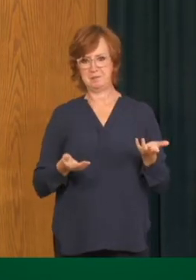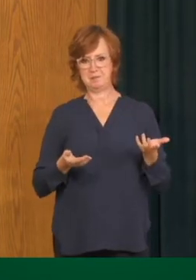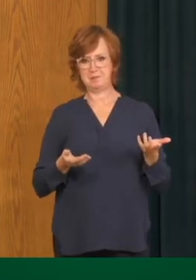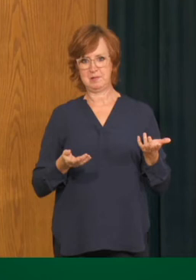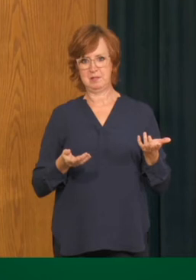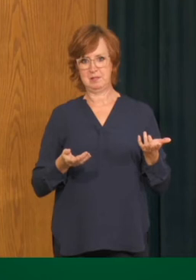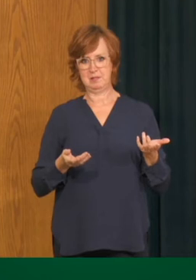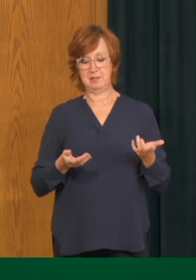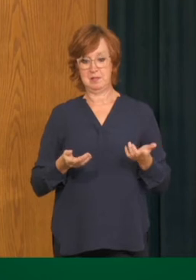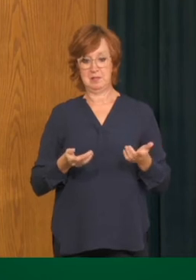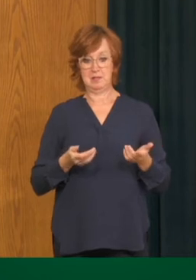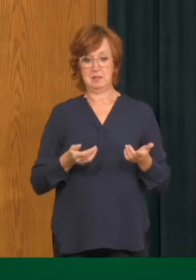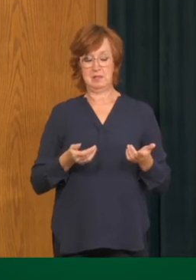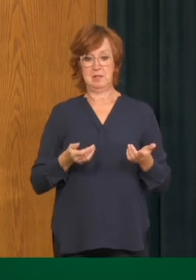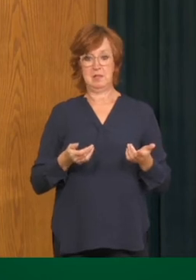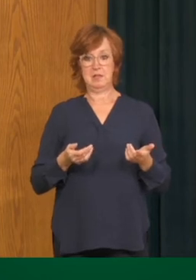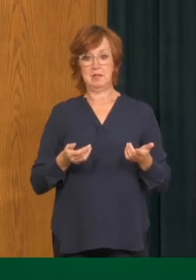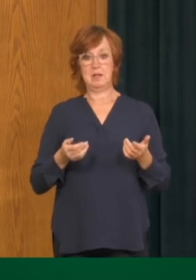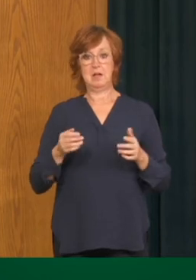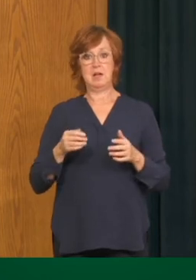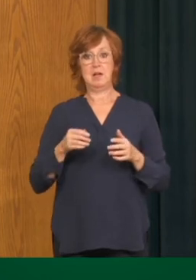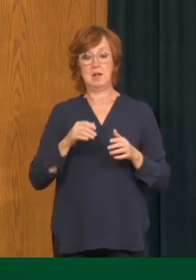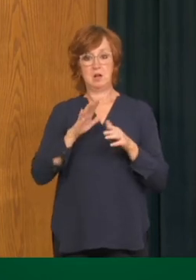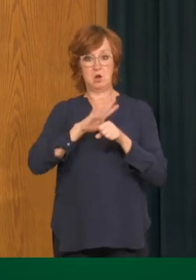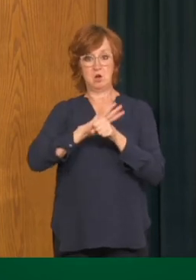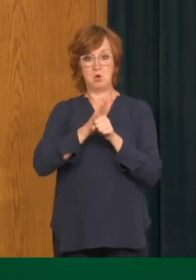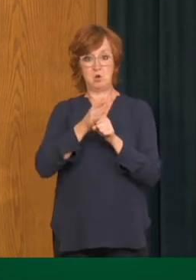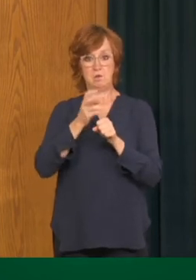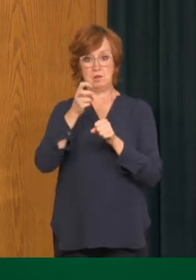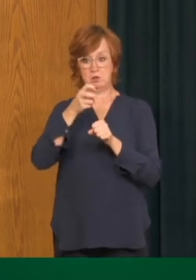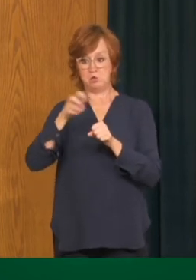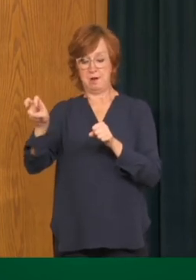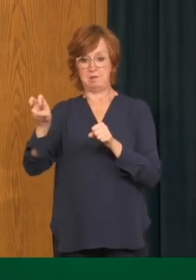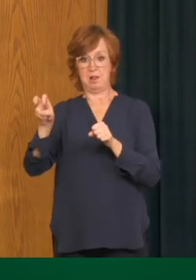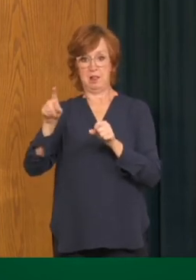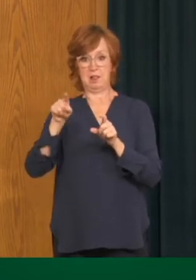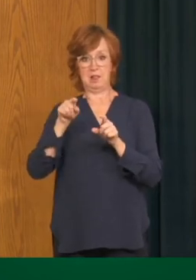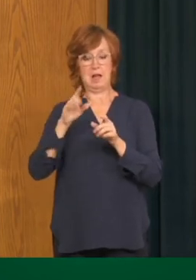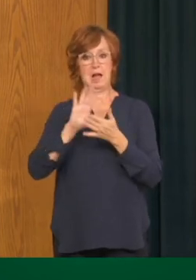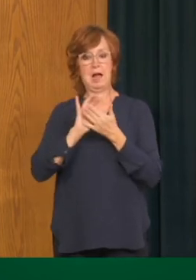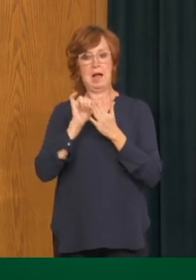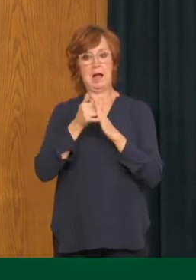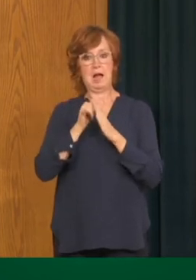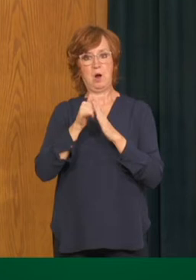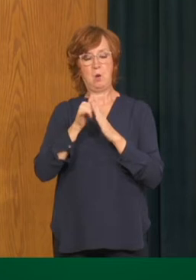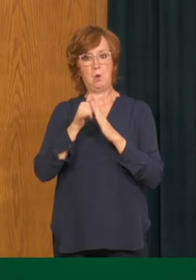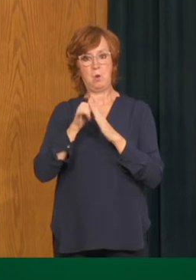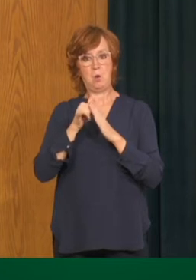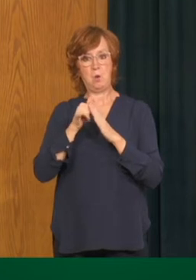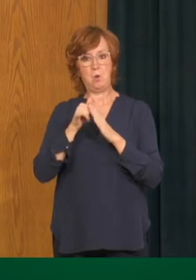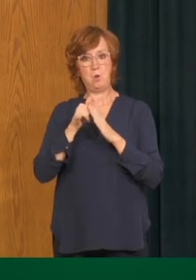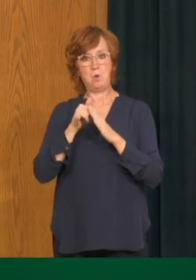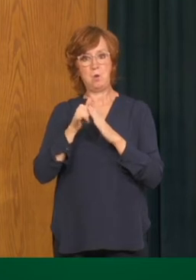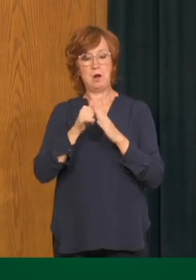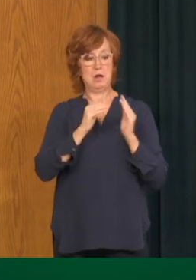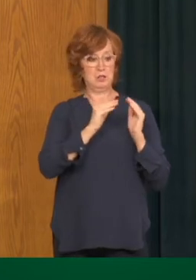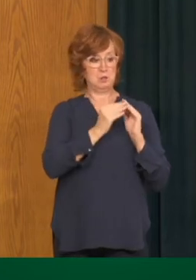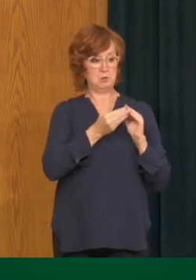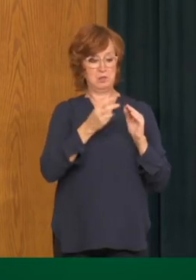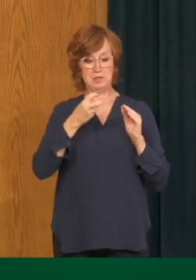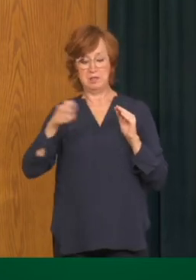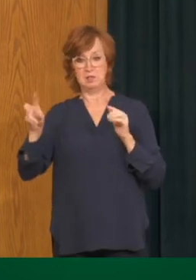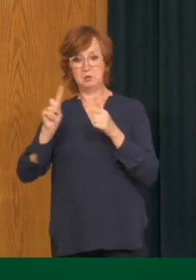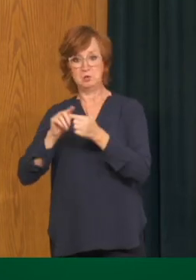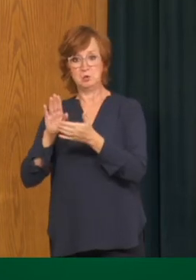to the community. COVID travels from the community to schools, and schools are not the incubators of COVID. Community